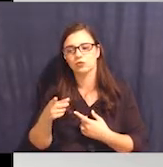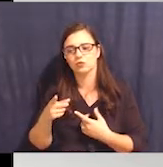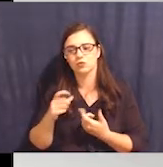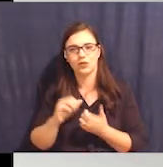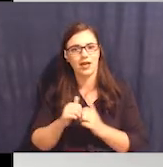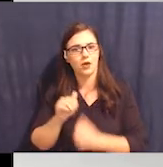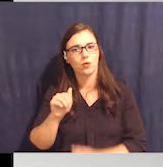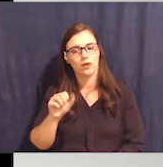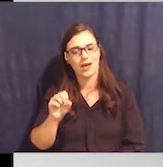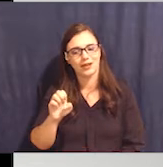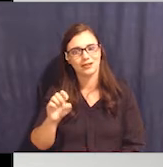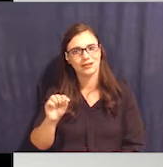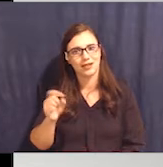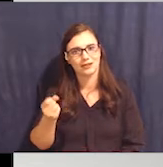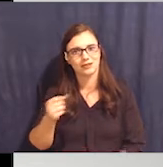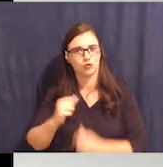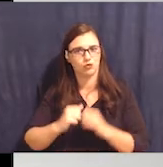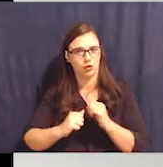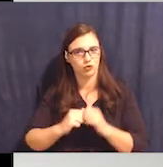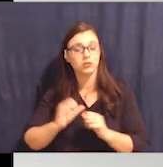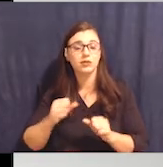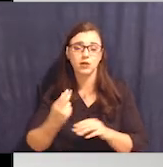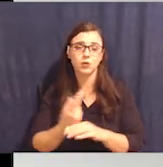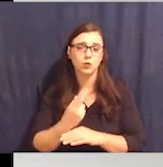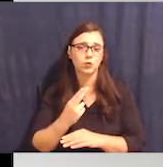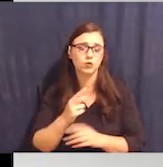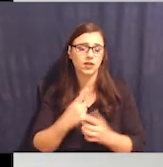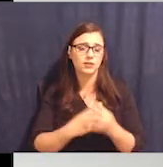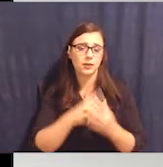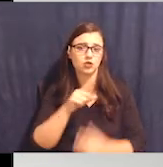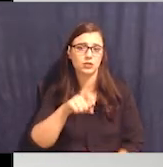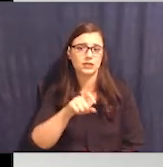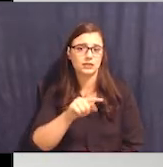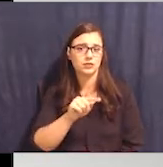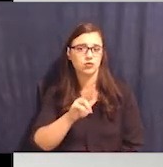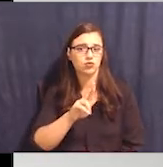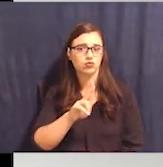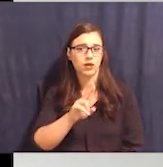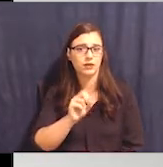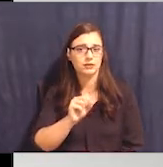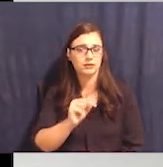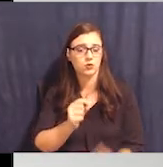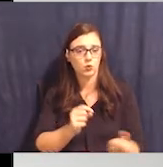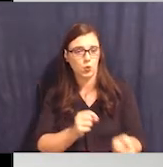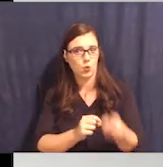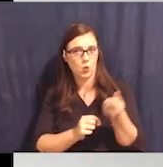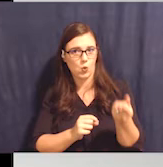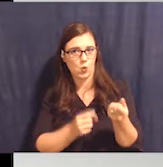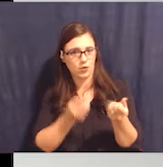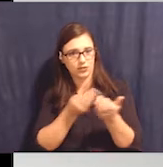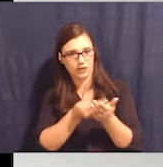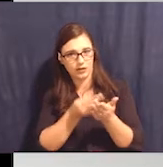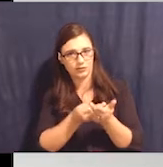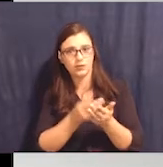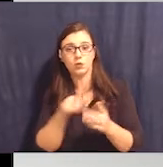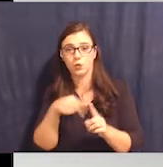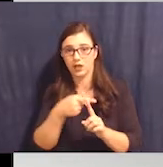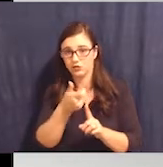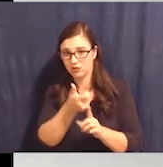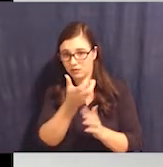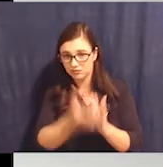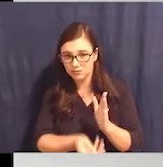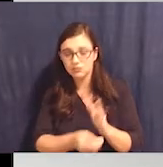to how assets are structured. And you can use a special needs trust to hold assets at your